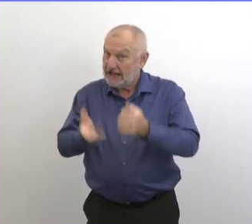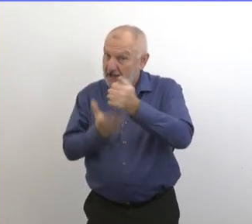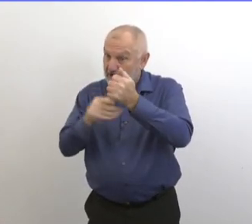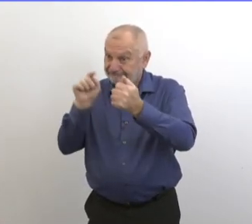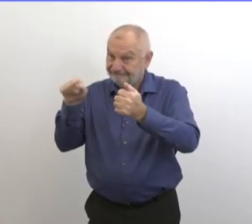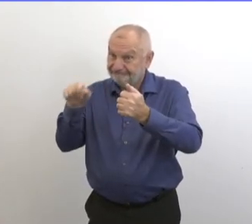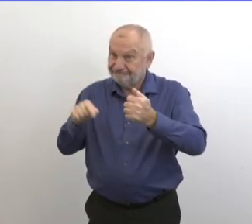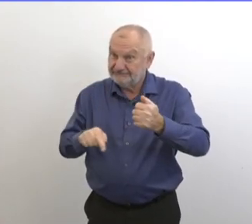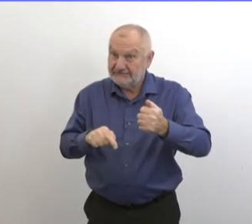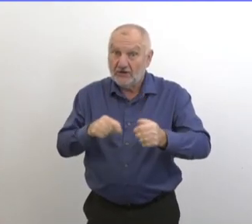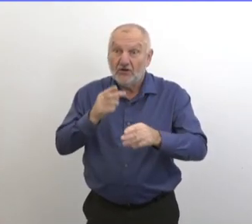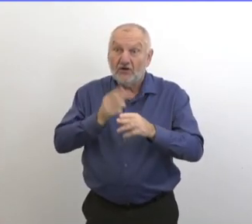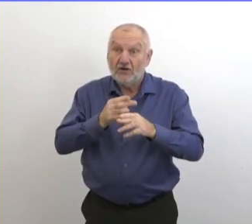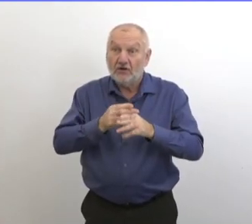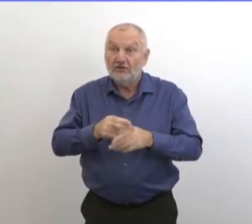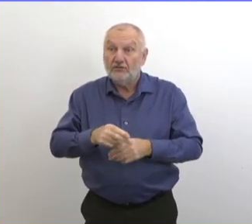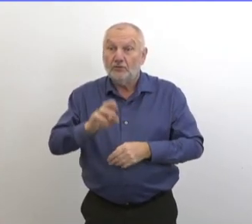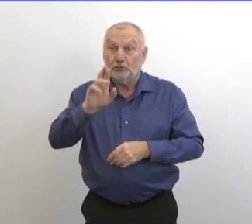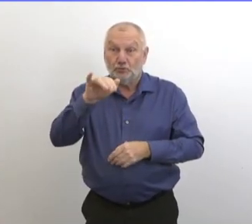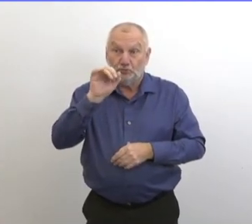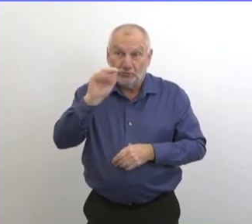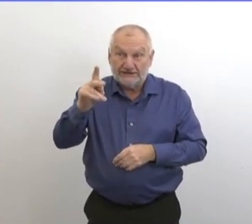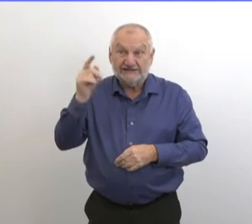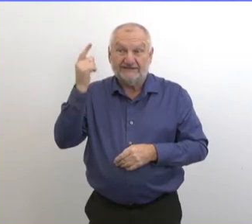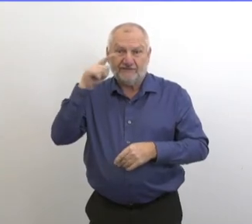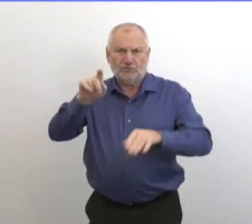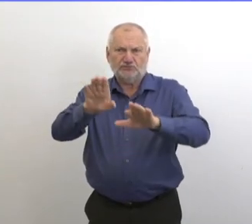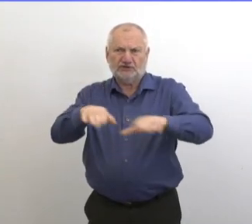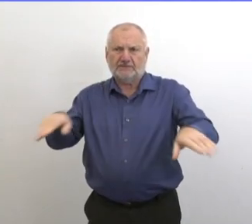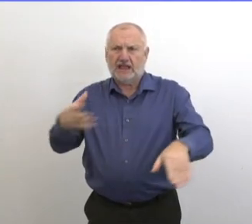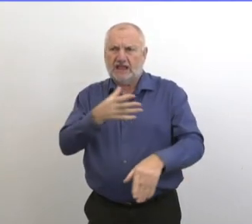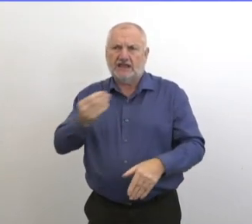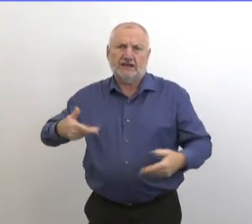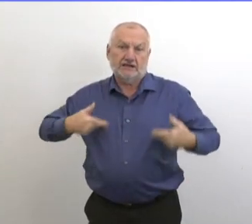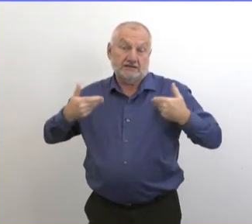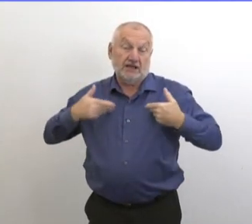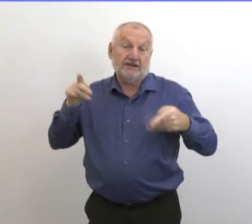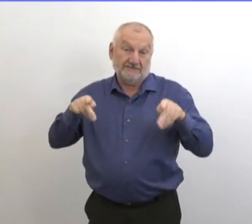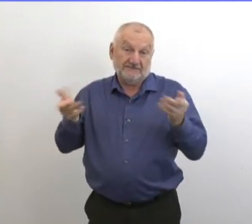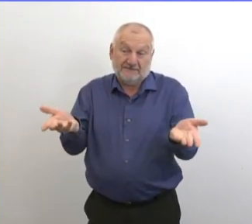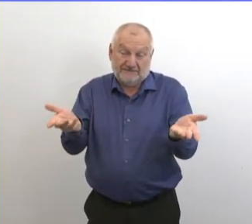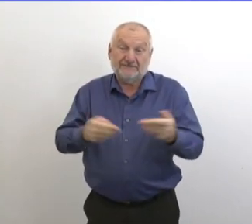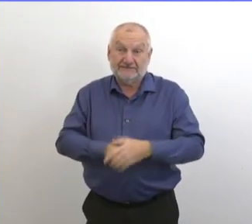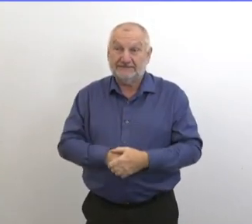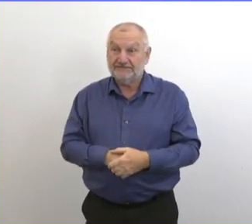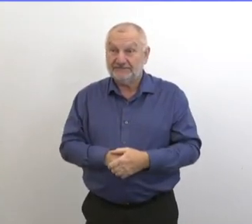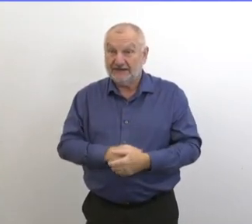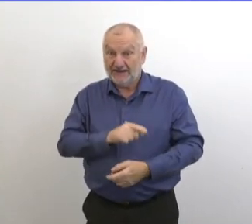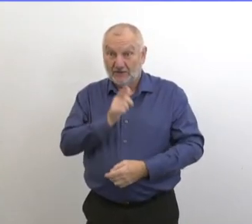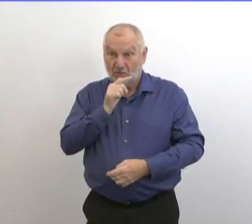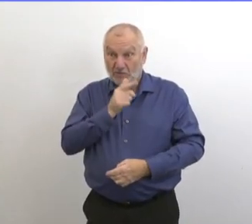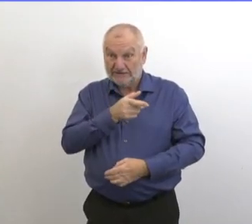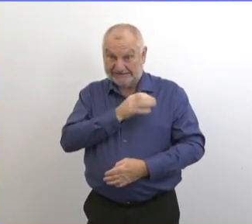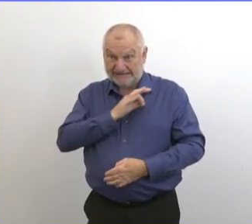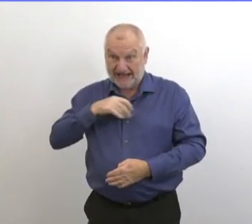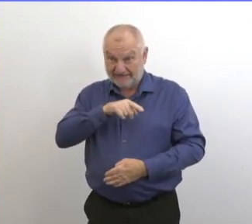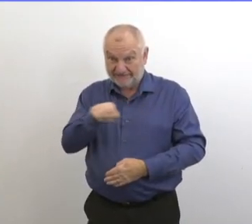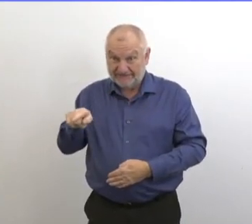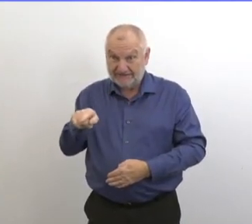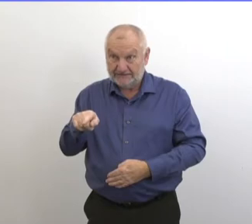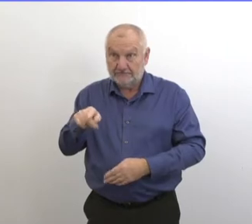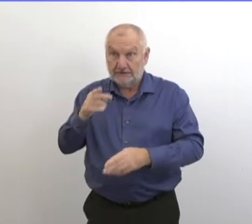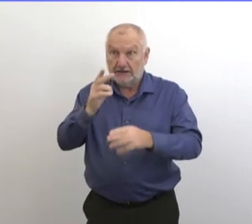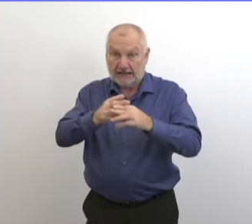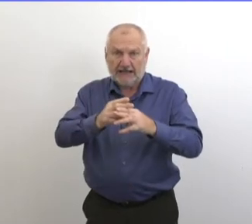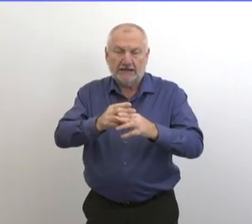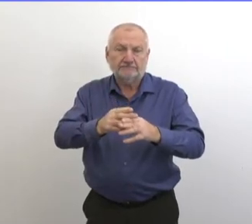youth. Our frontline workers in these sectors are heroes in our community. We need them now